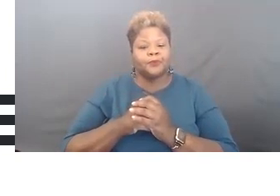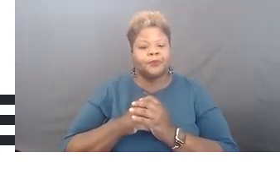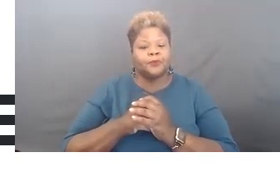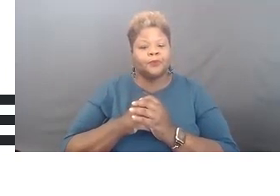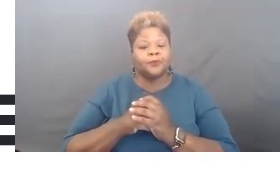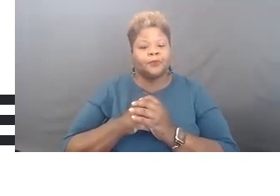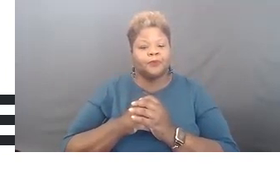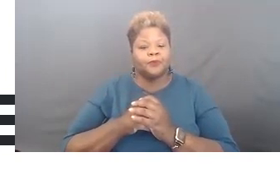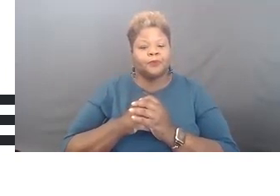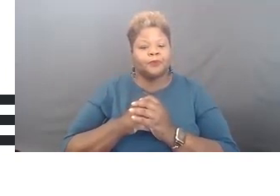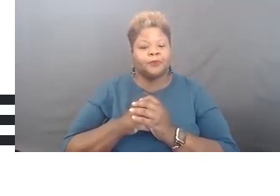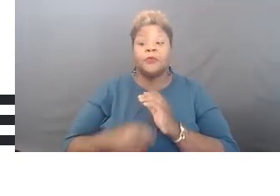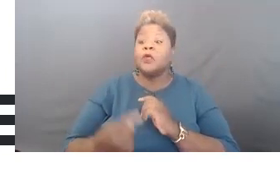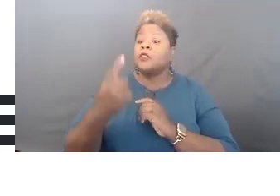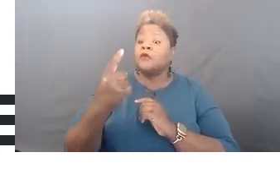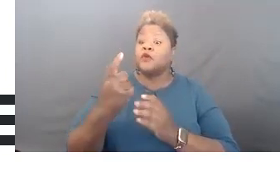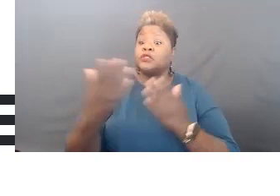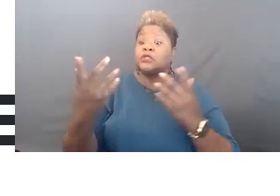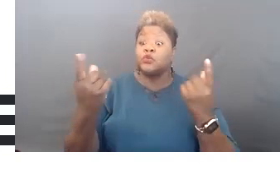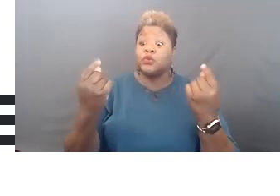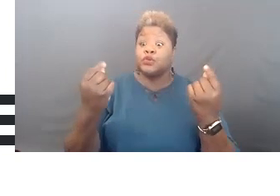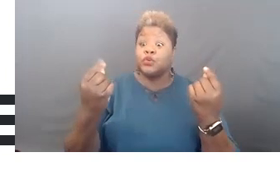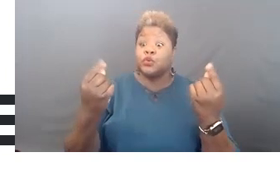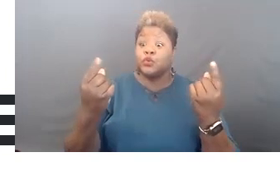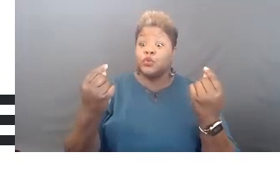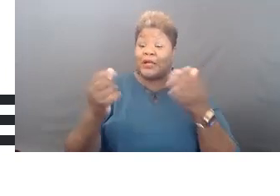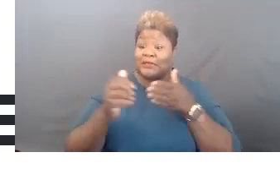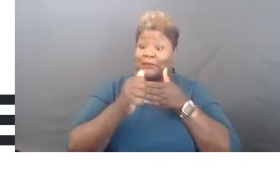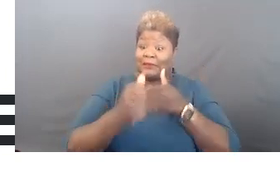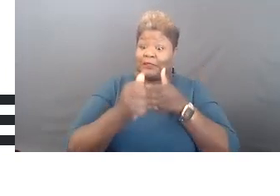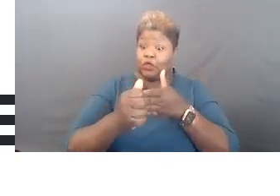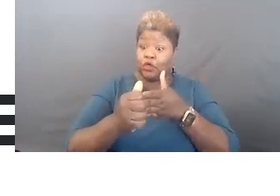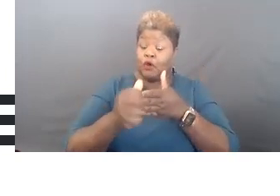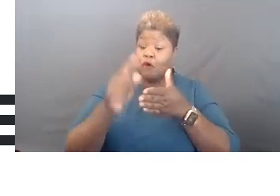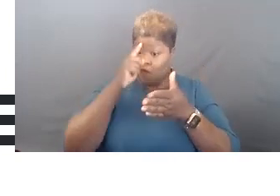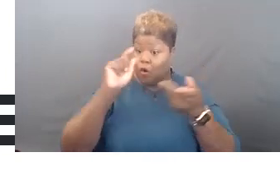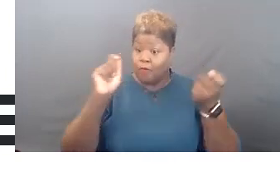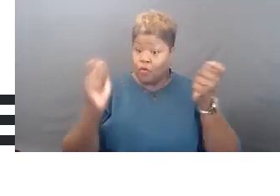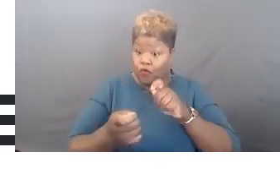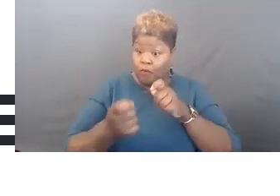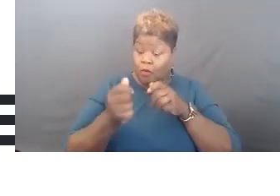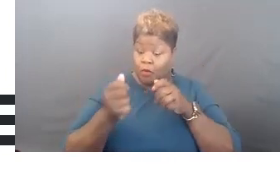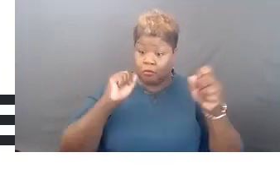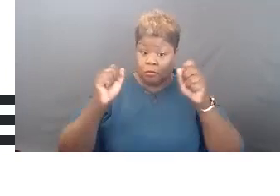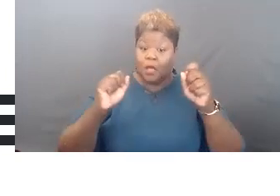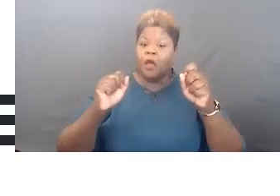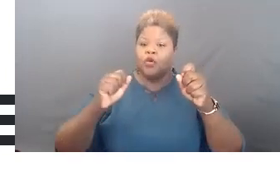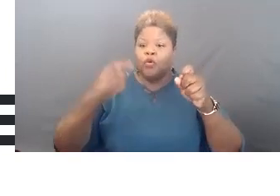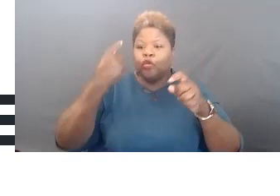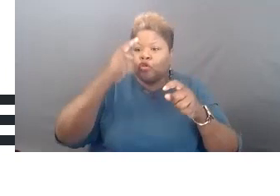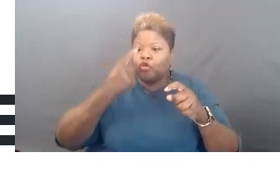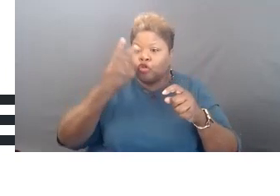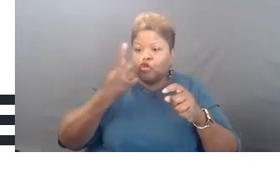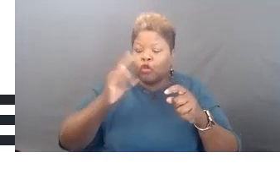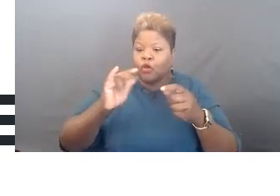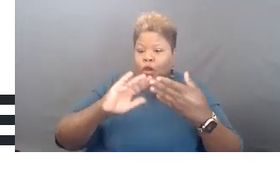So one of the very first things you do as a movement leader is to affirm the diversity of your community and your allies. You never